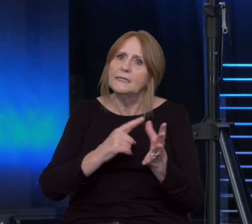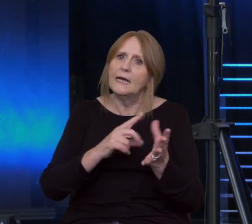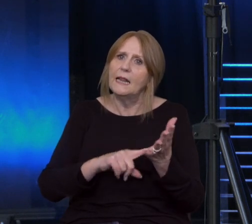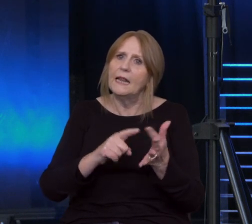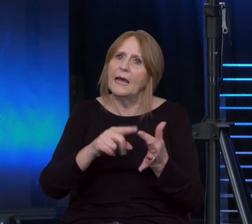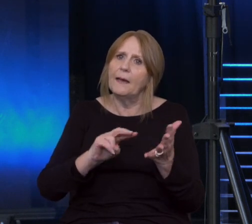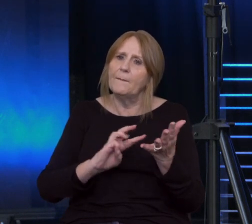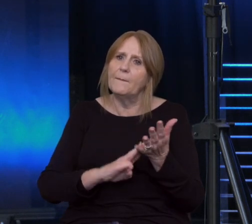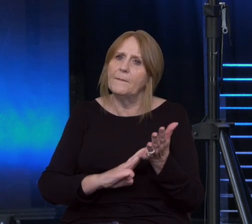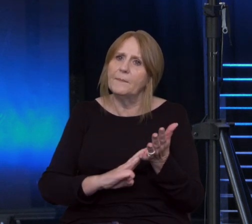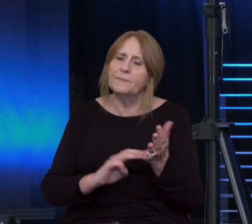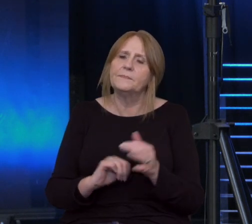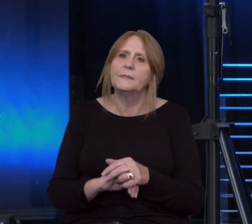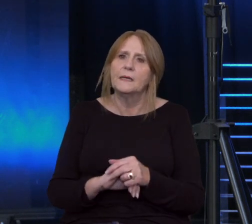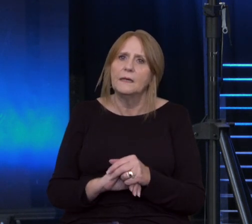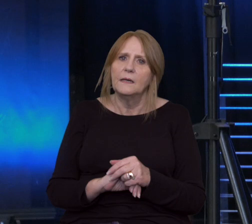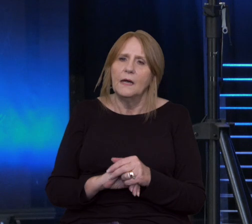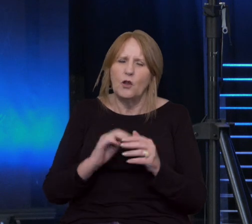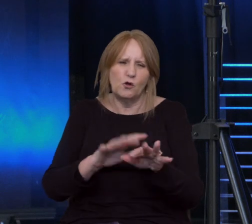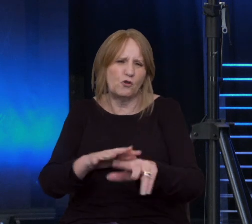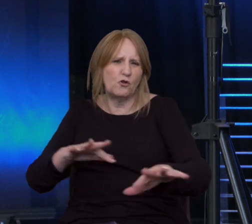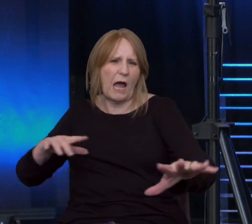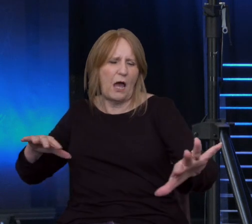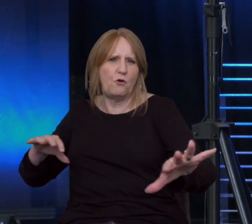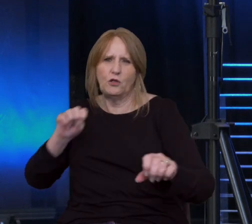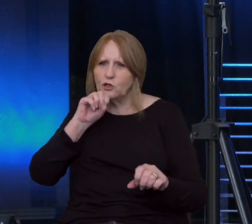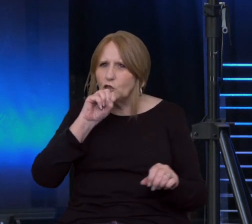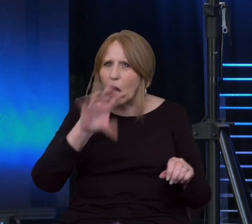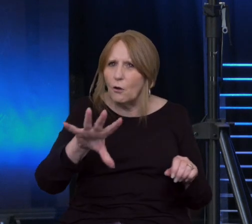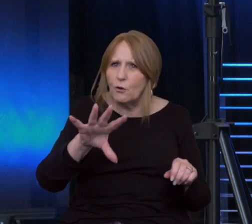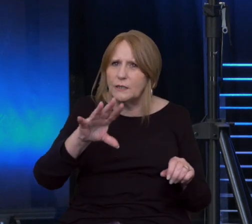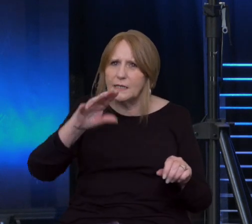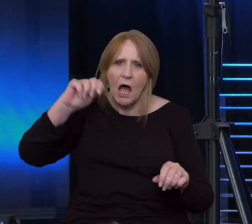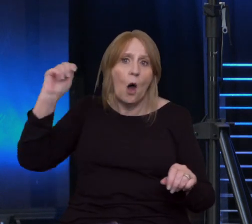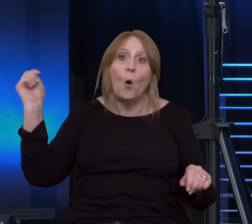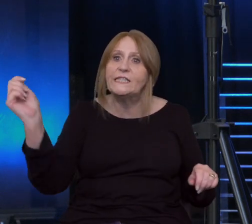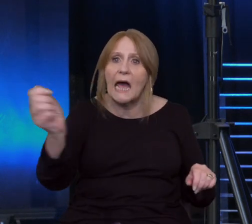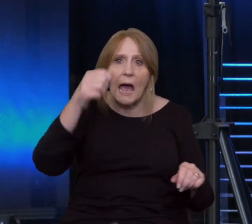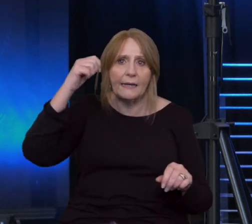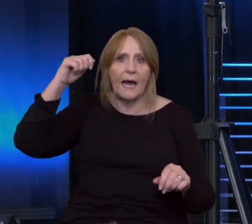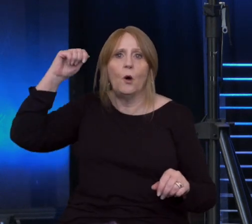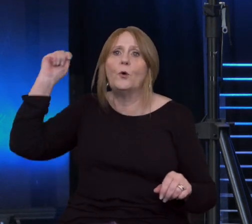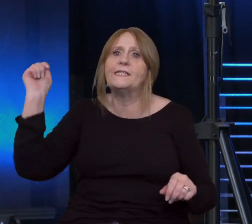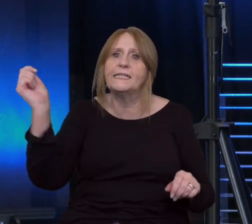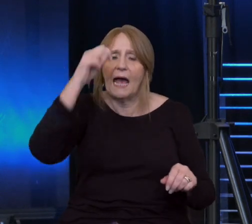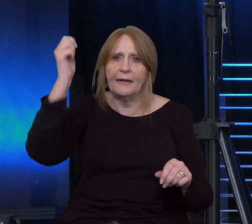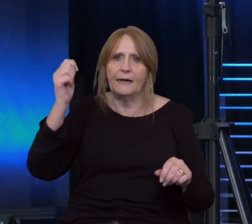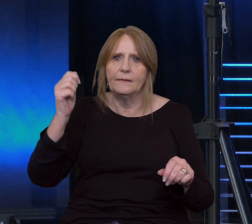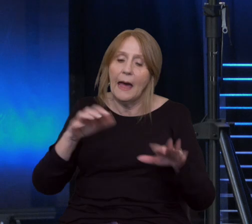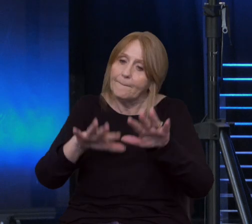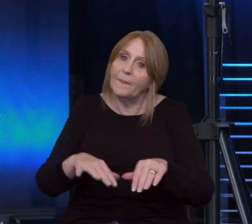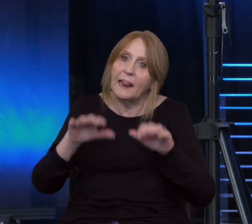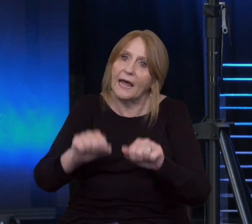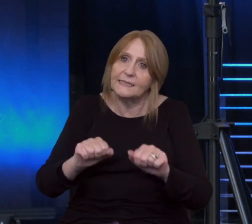into the city, the crowd shouted out, Hosanna! Hosanna! Blessed is He who comes in the name of the Lord. Do you remember that? Do you